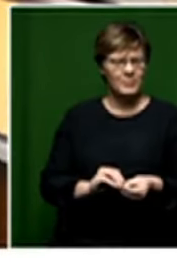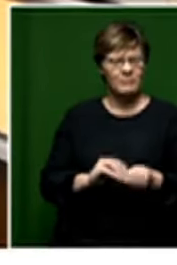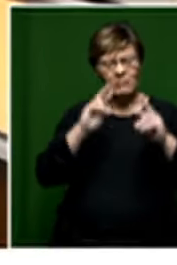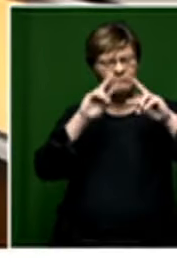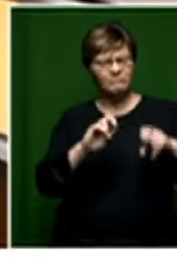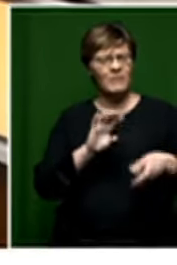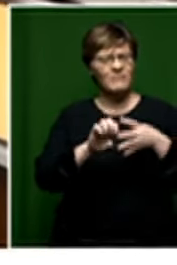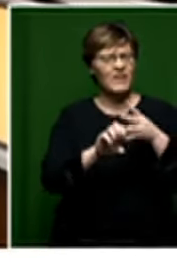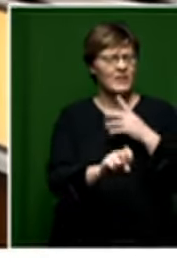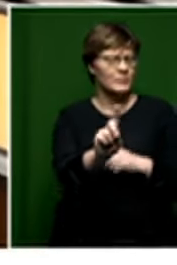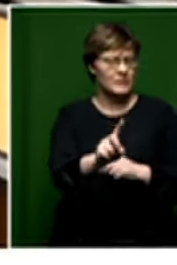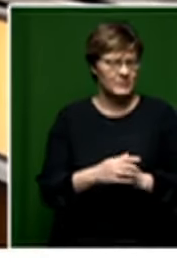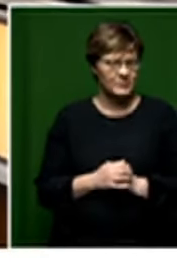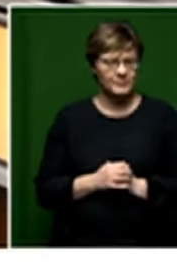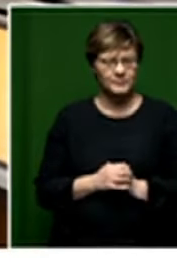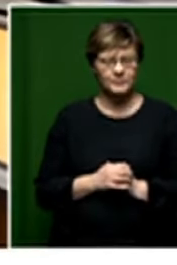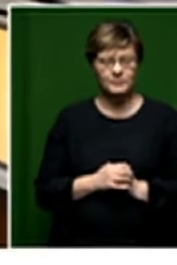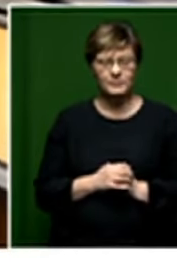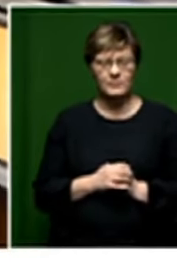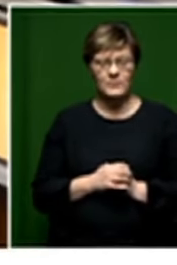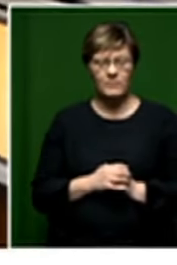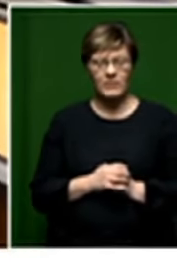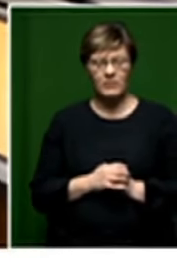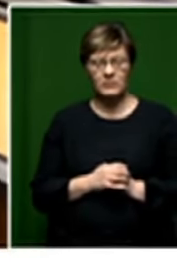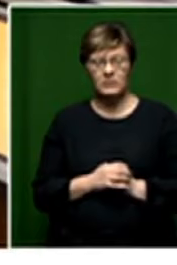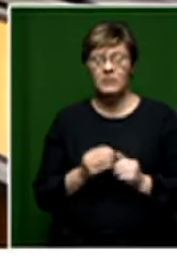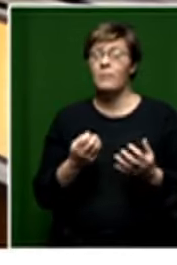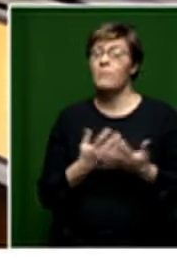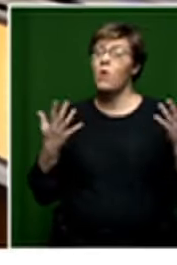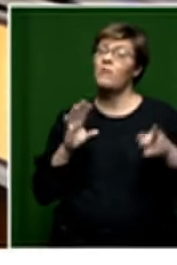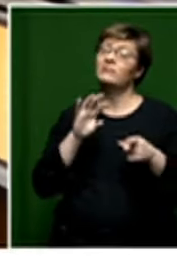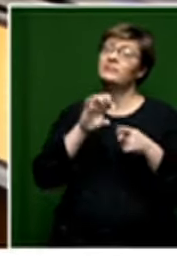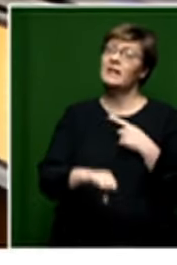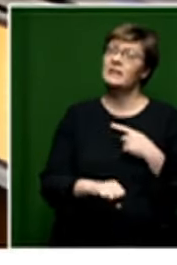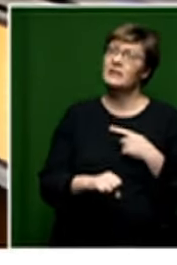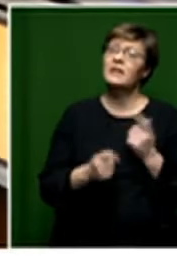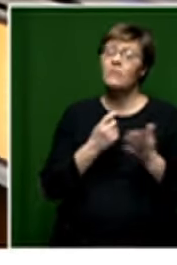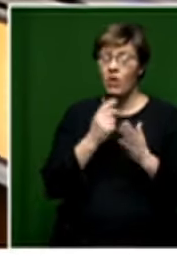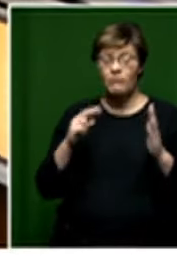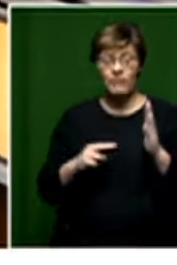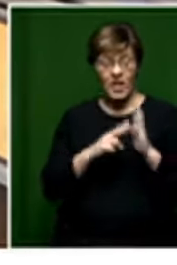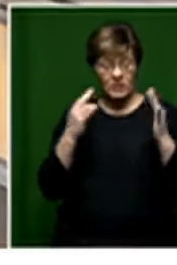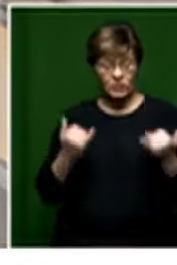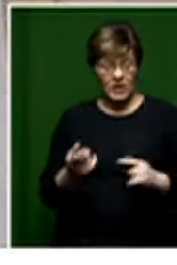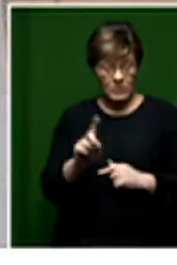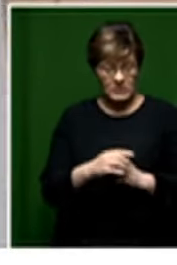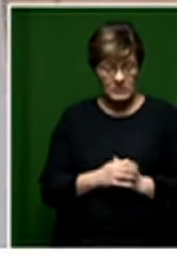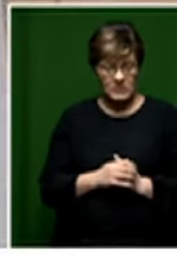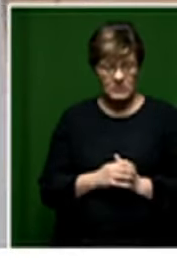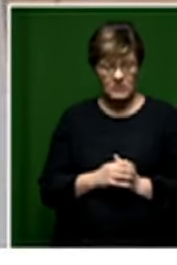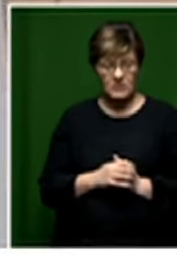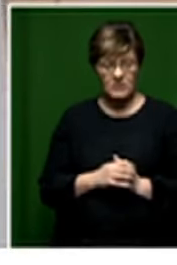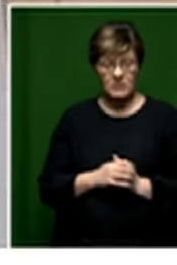survey findings. Yes, so I think the main finding, the one that we're sort of reflecting on today, is issues